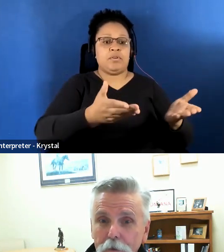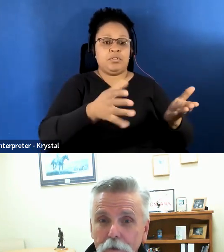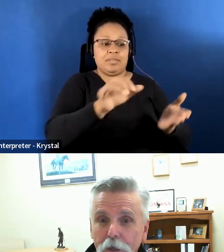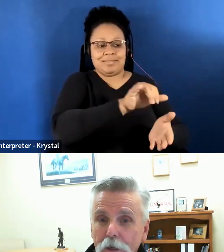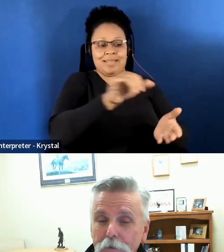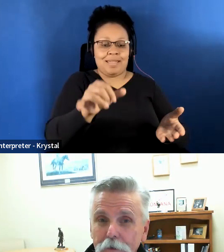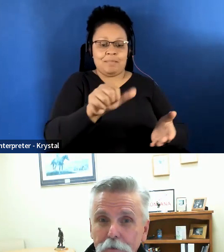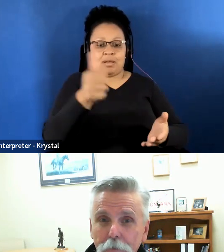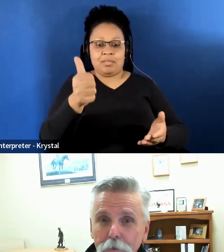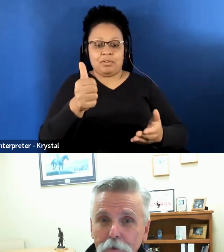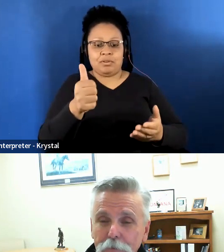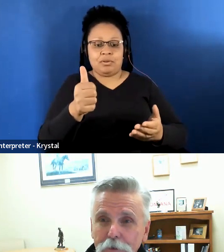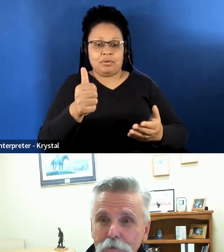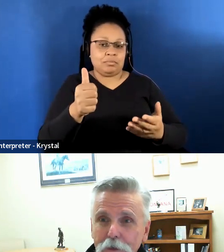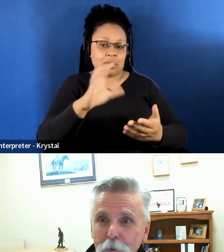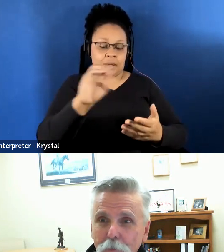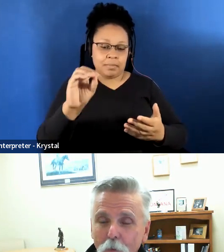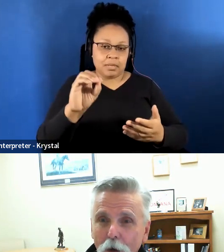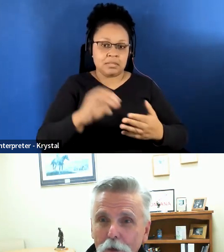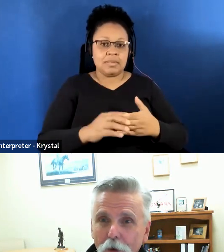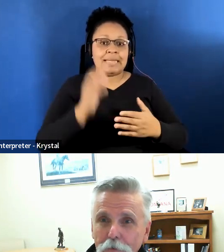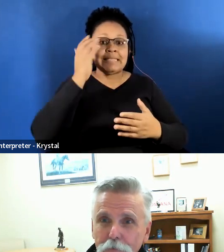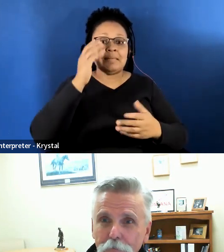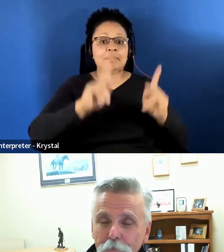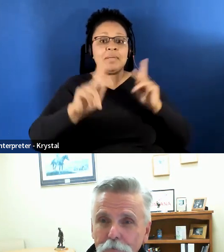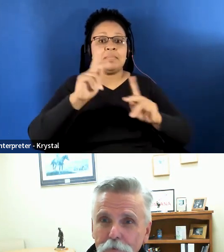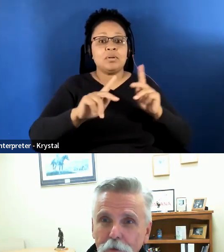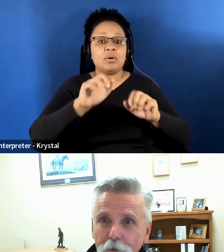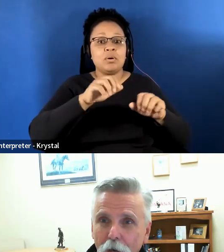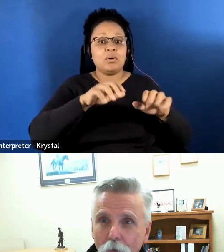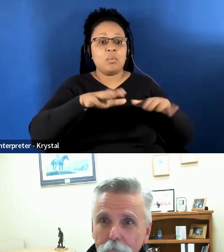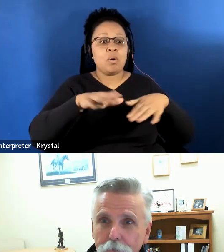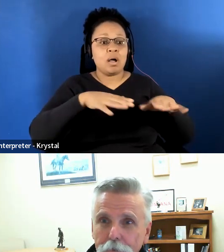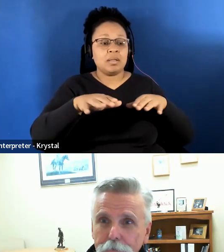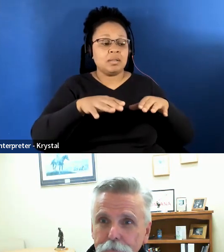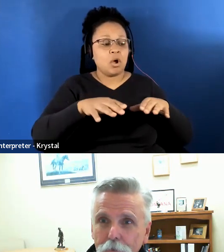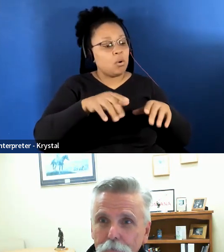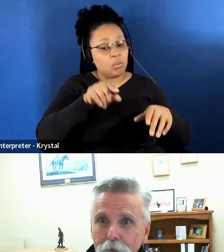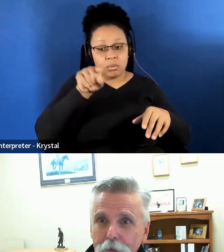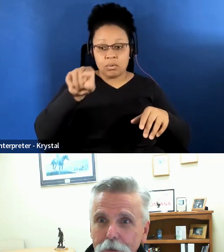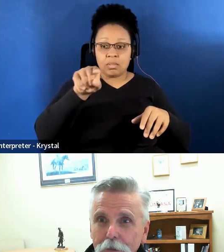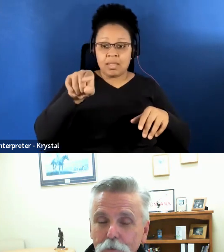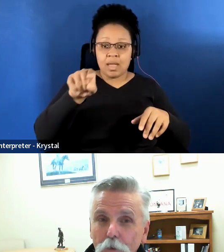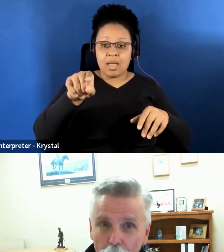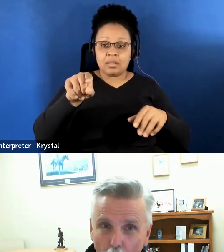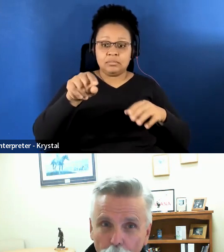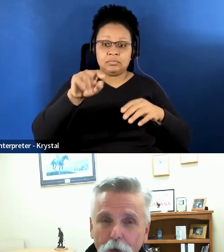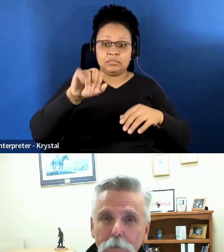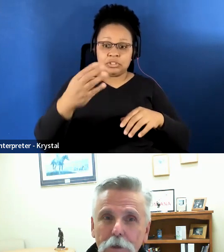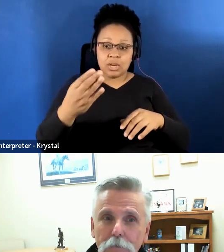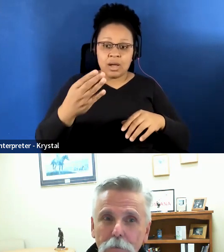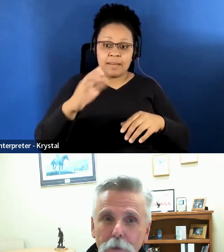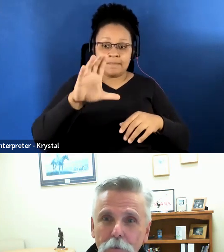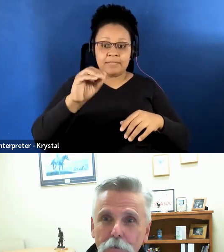And it appears to me these days people are walking across the street for 50 cents an hour, you know. So if you don't